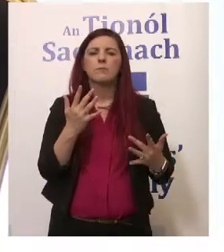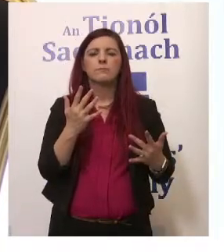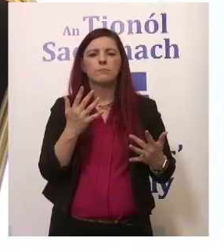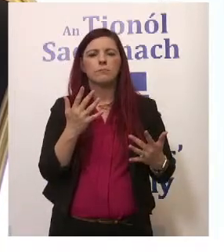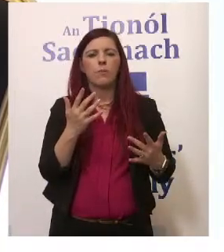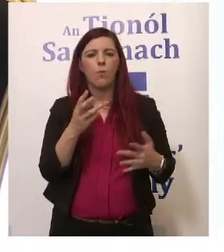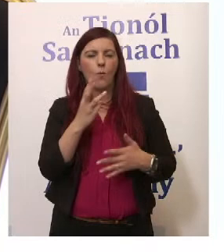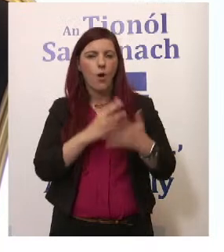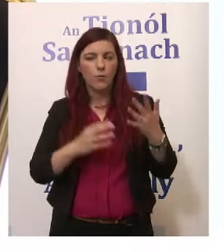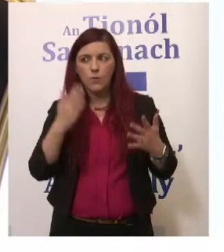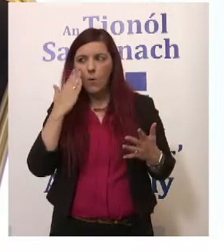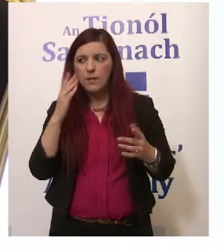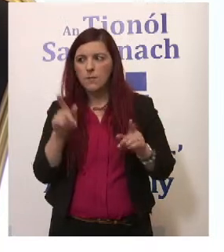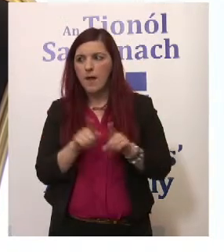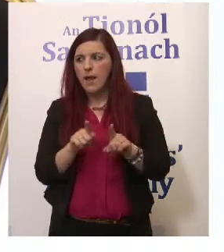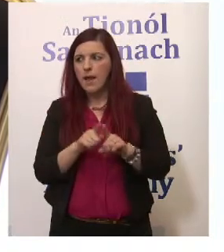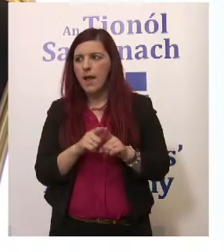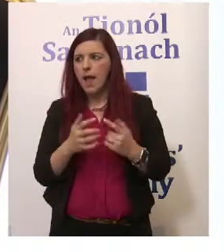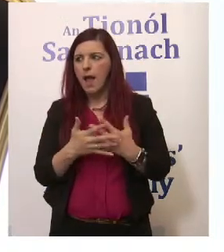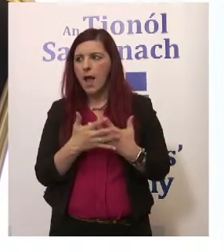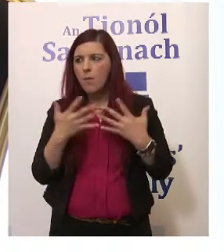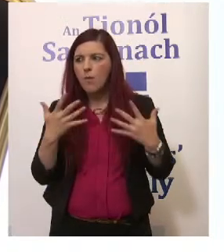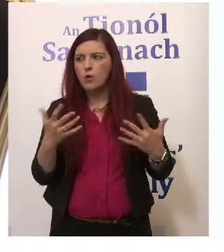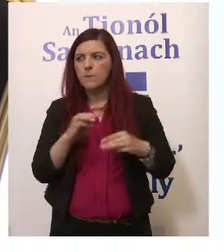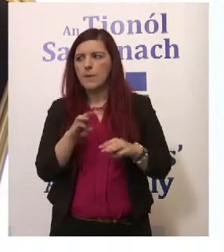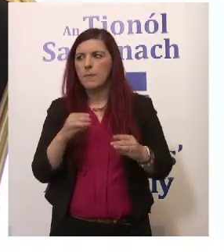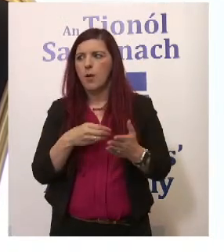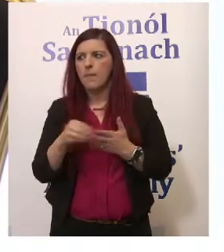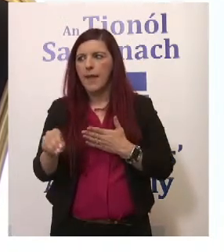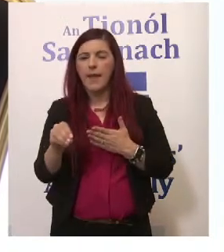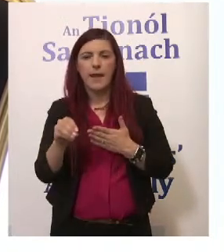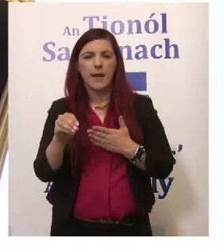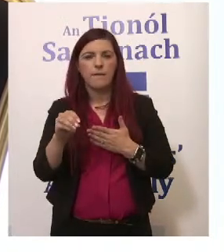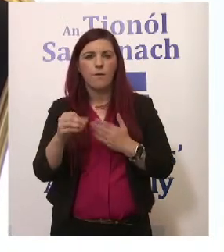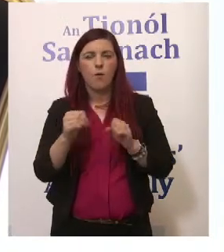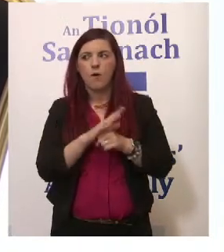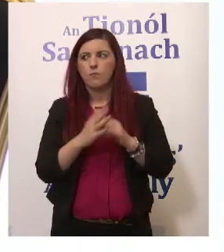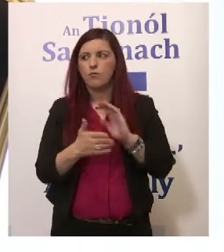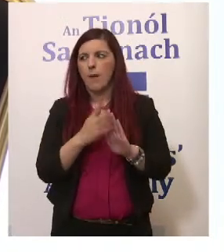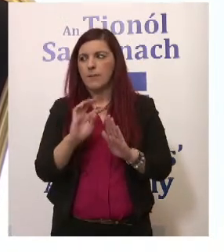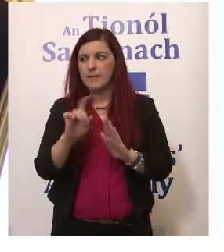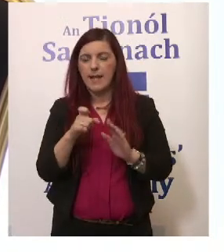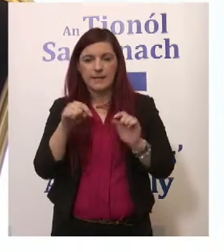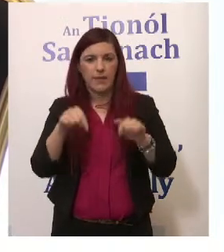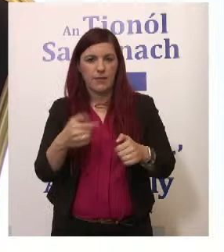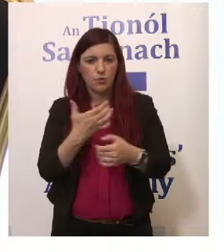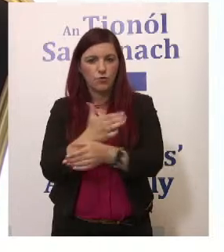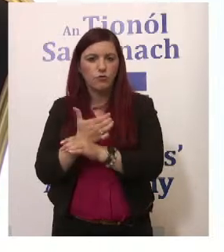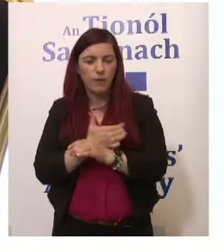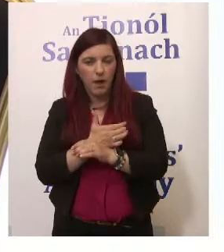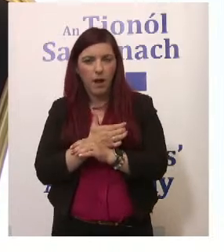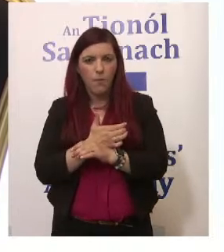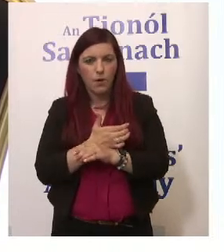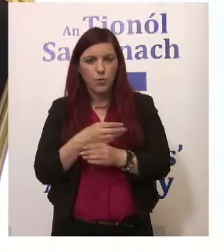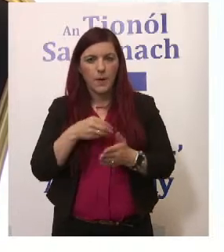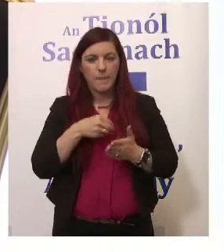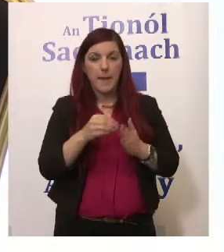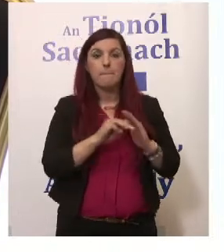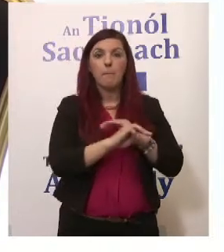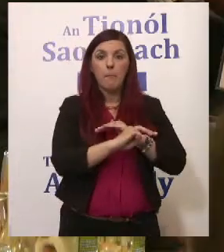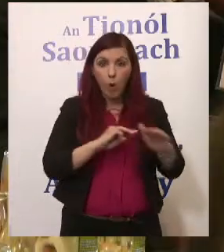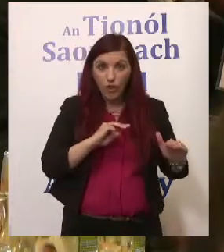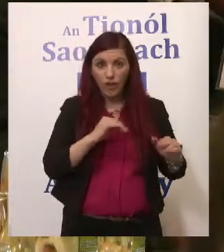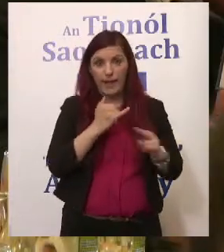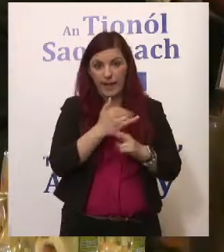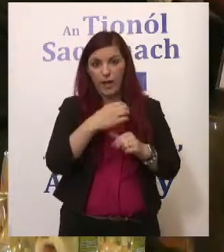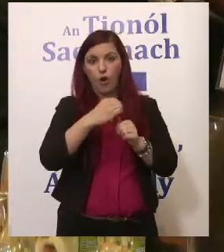the amounts that people pay in property tax annually in this country are what you would pay monthly in quite a